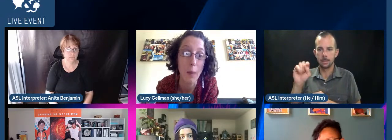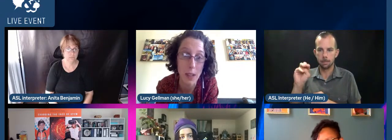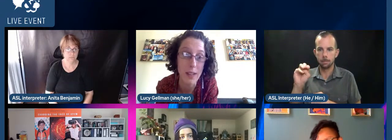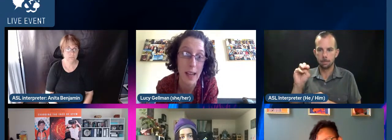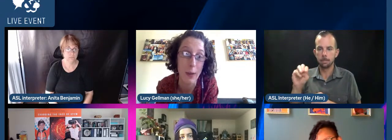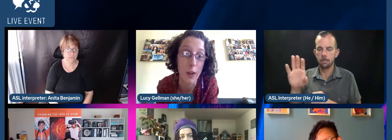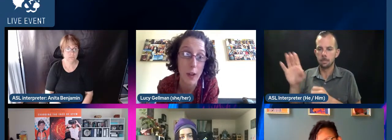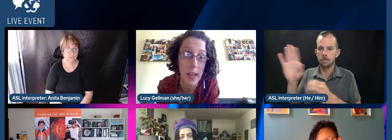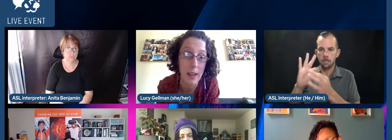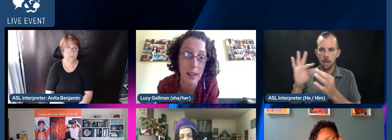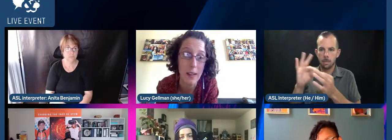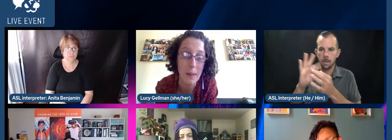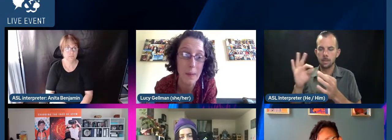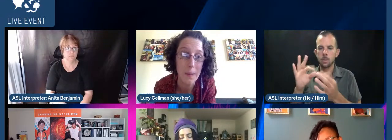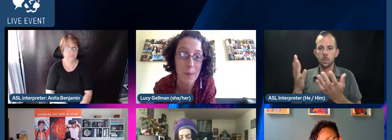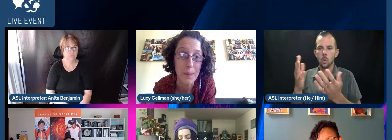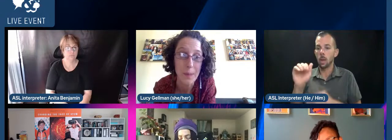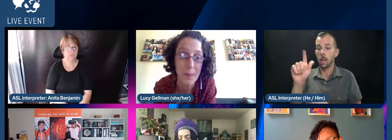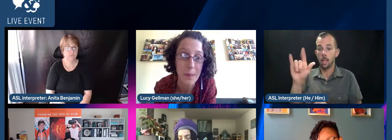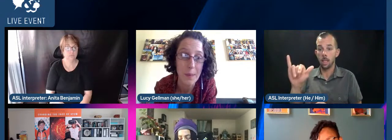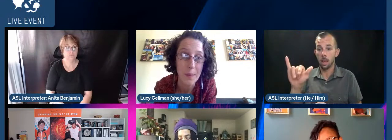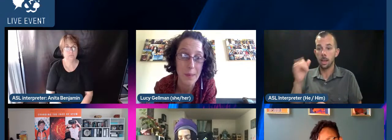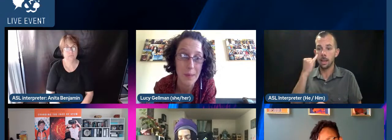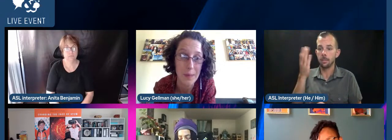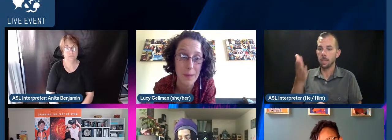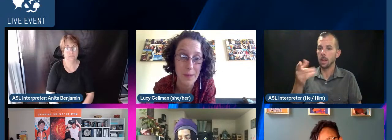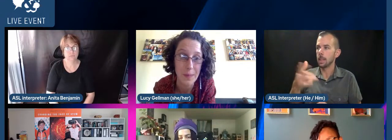up, and what does that look like?